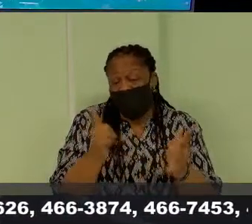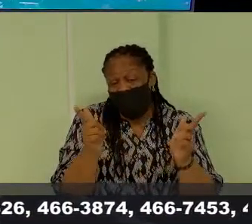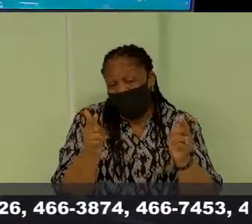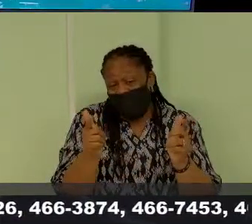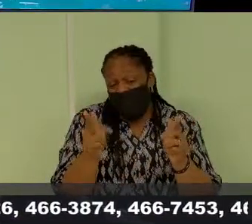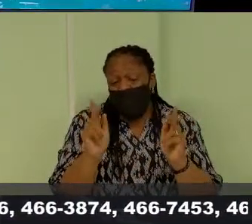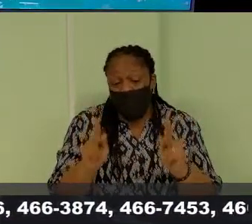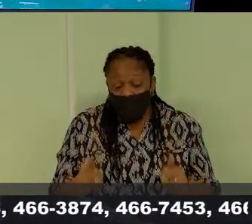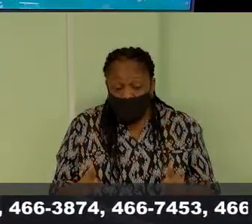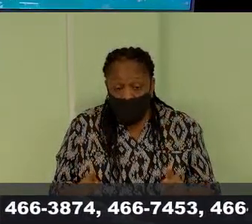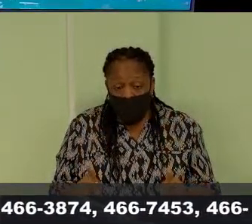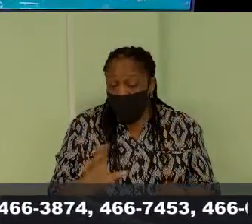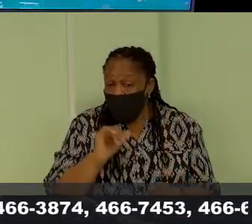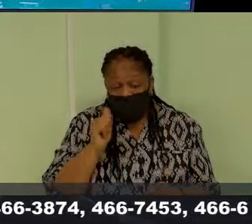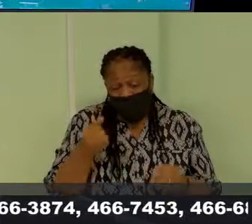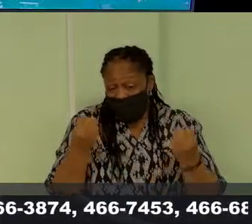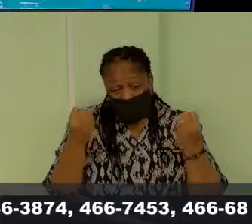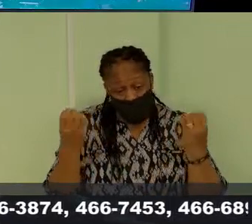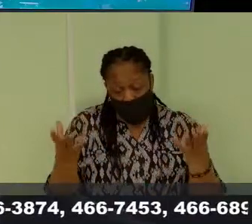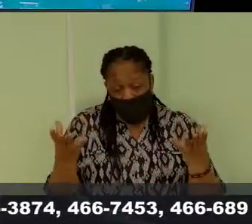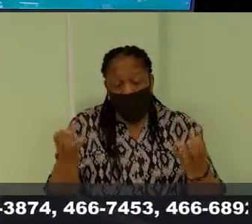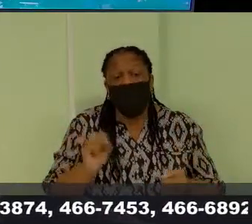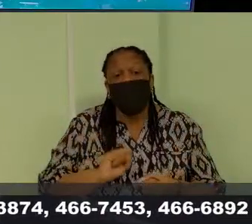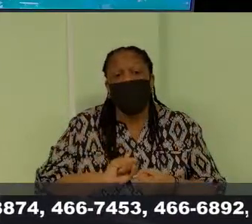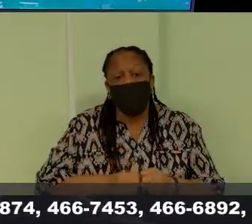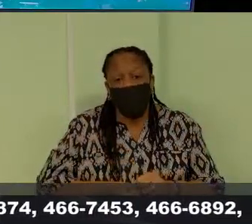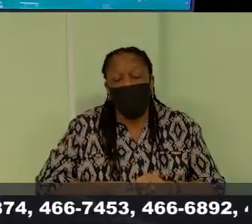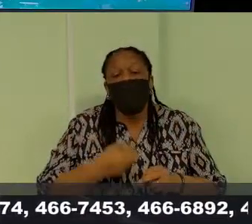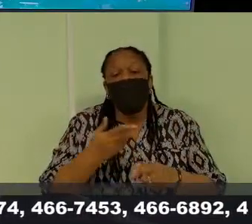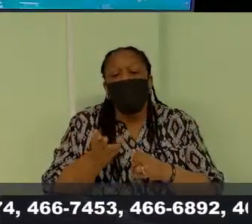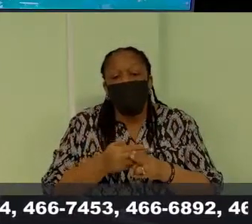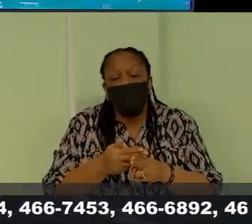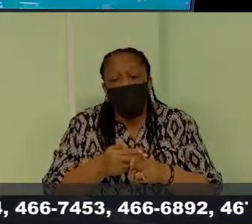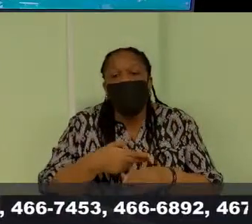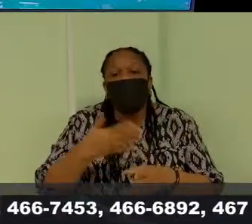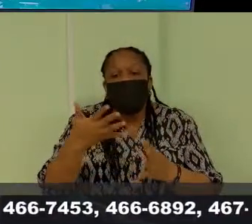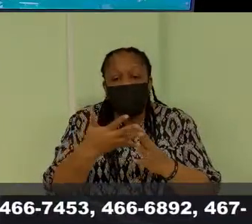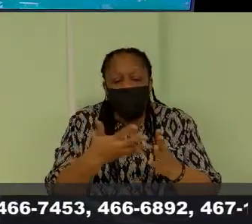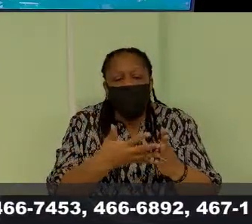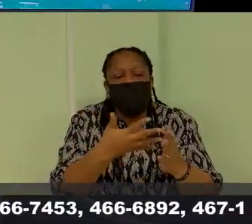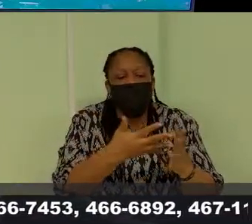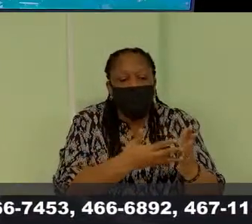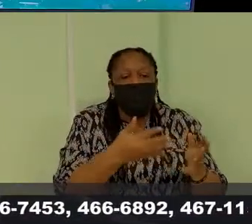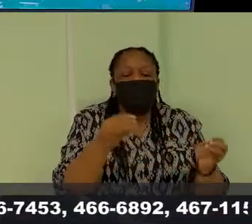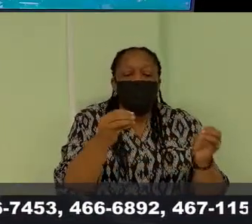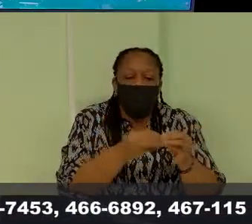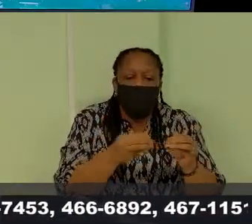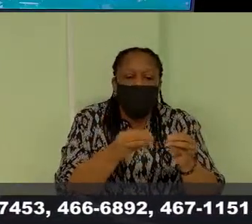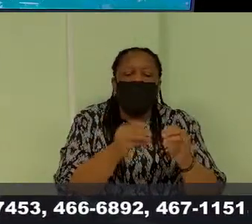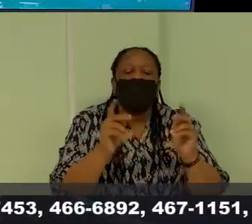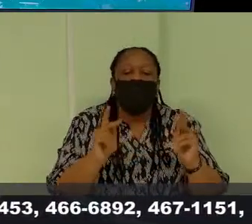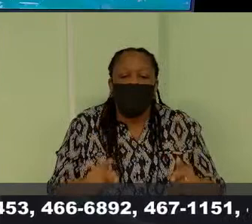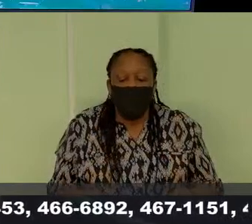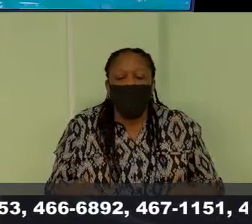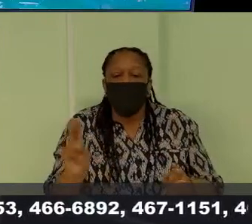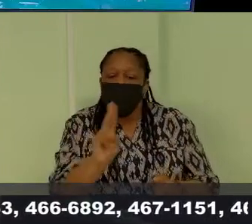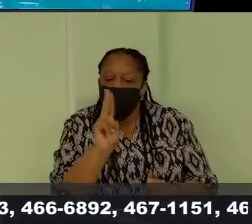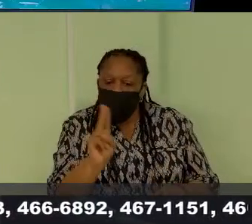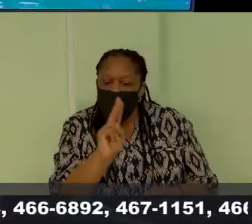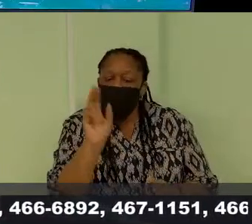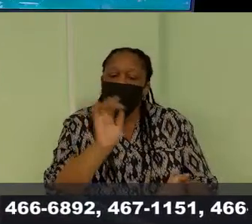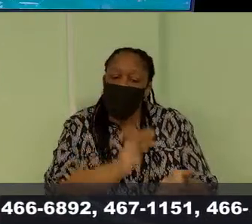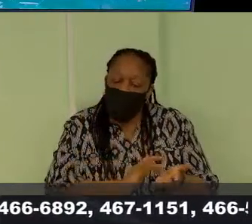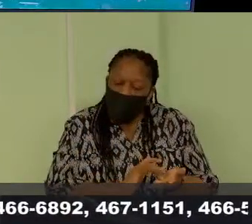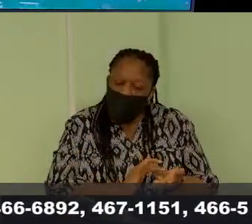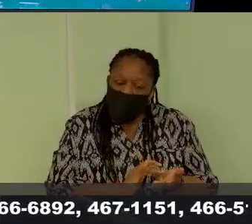when a more significant number of patients would have received this drug. And so the articles I've looked